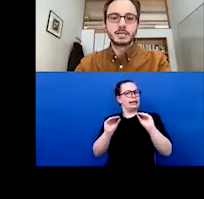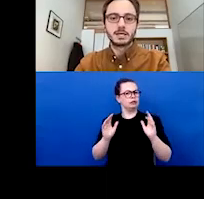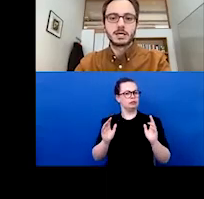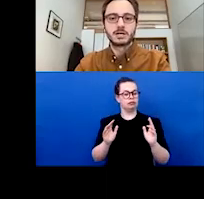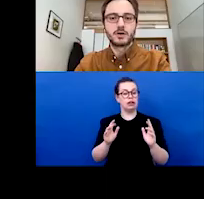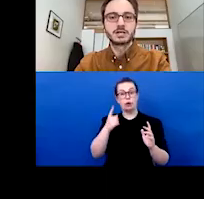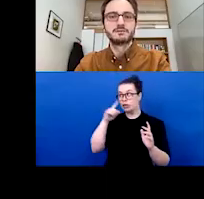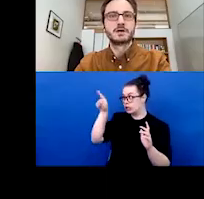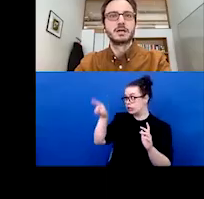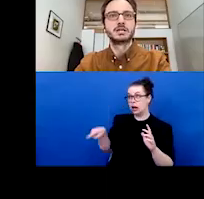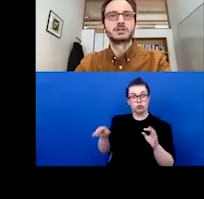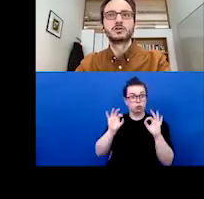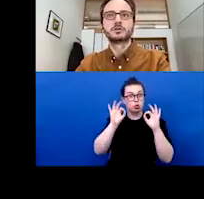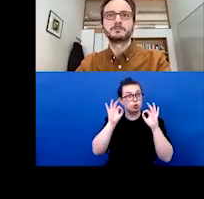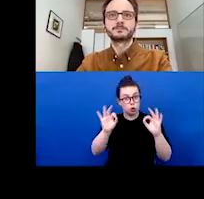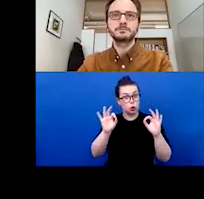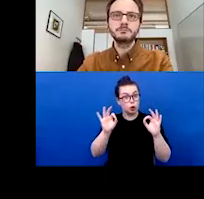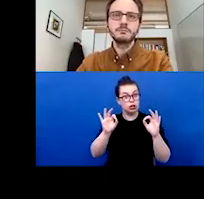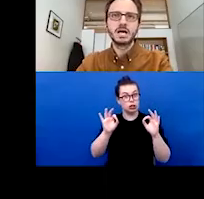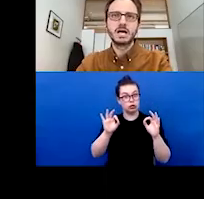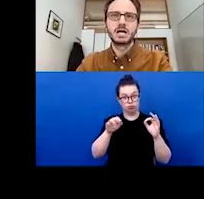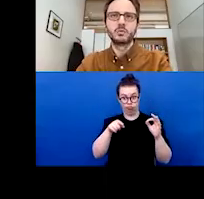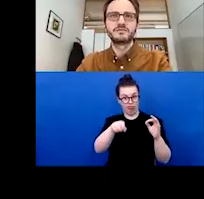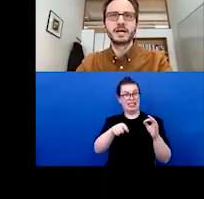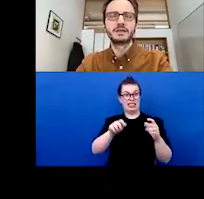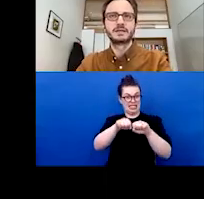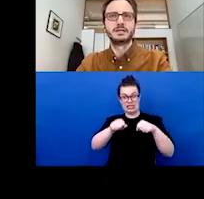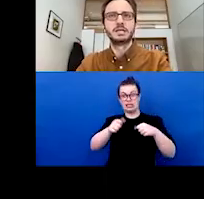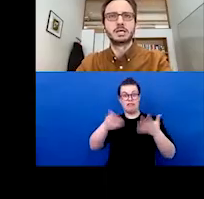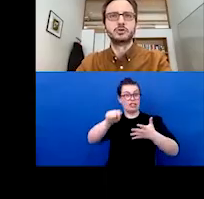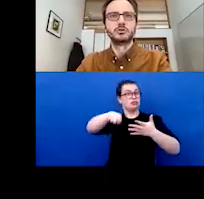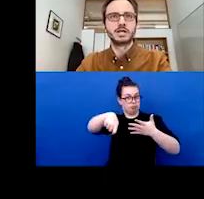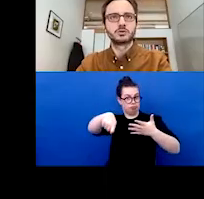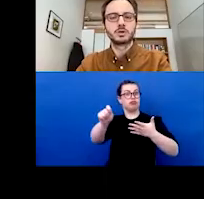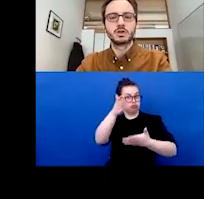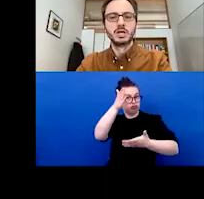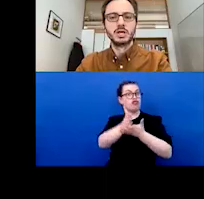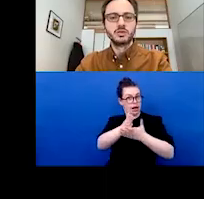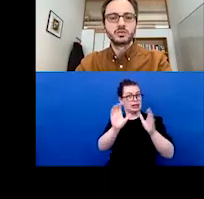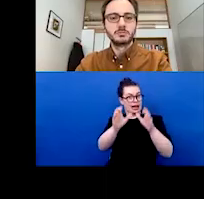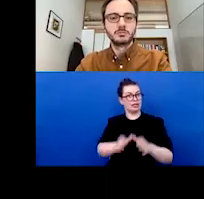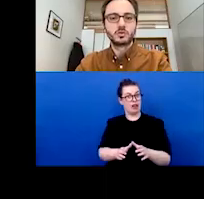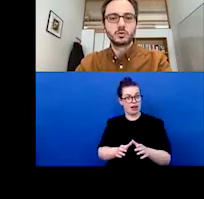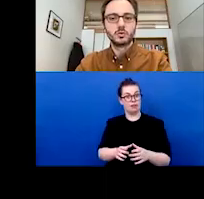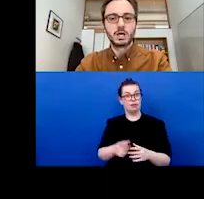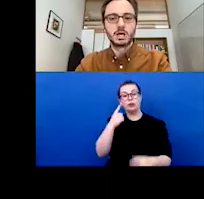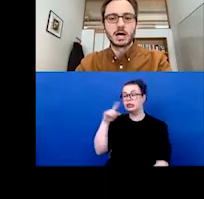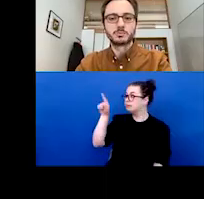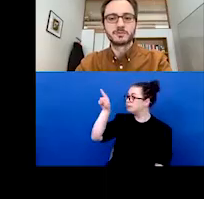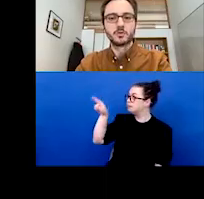you look at attraction violations, we find that the neural network seems